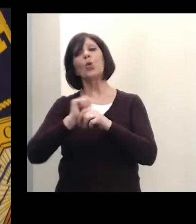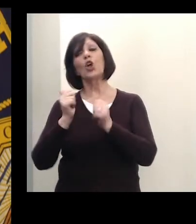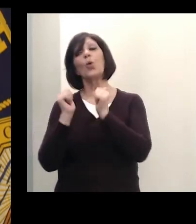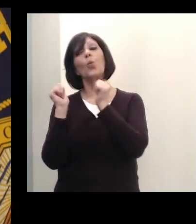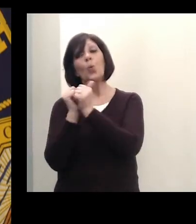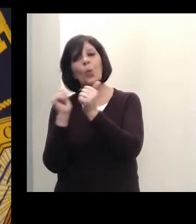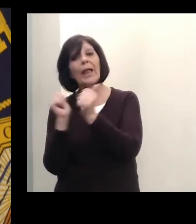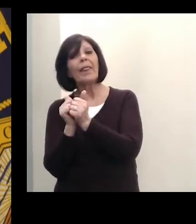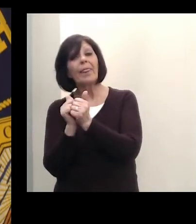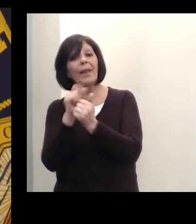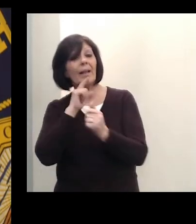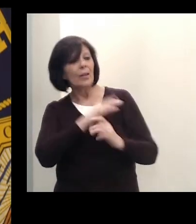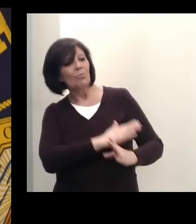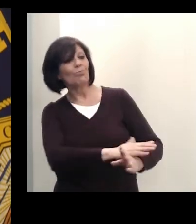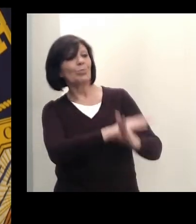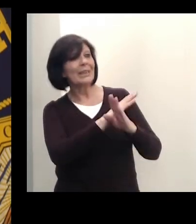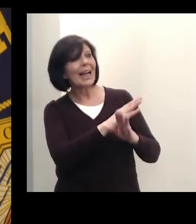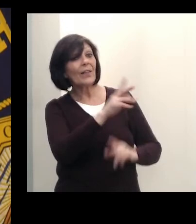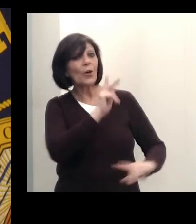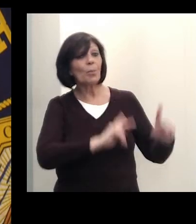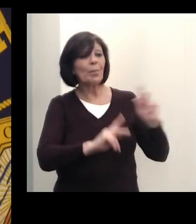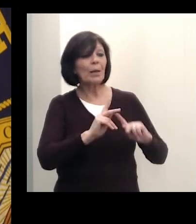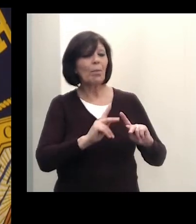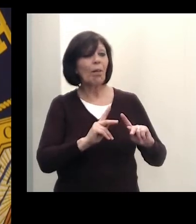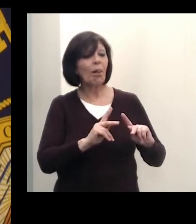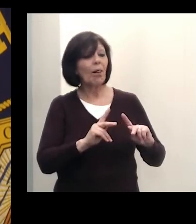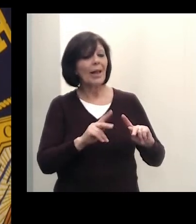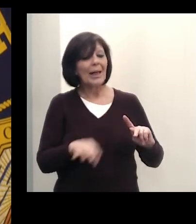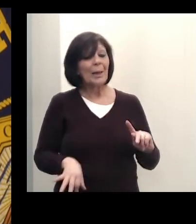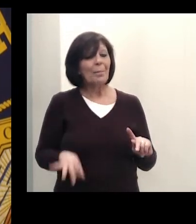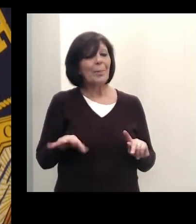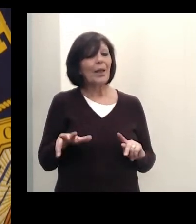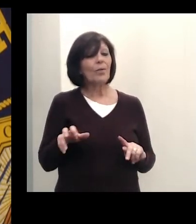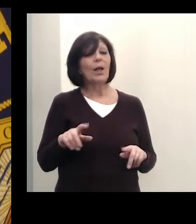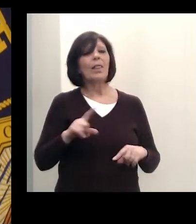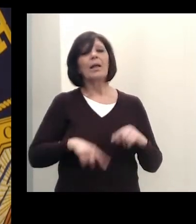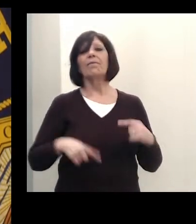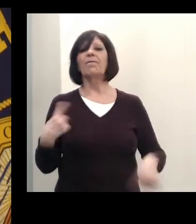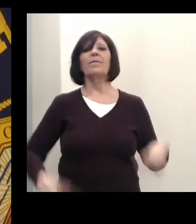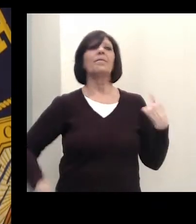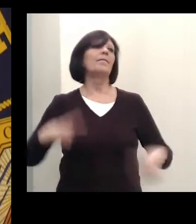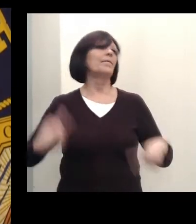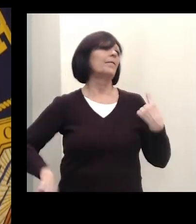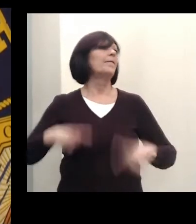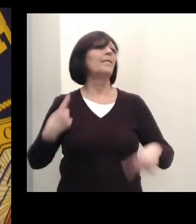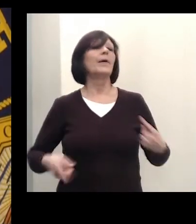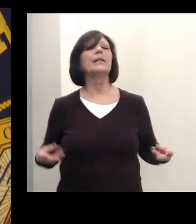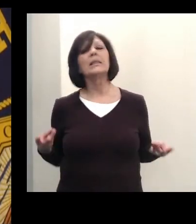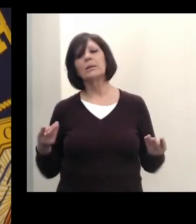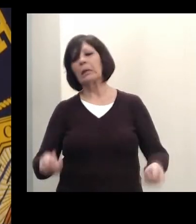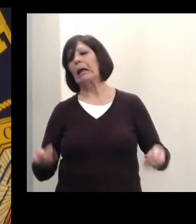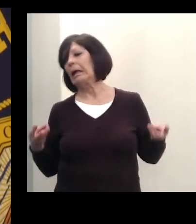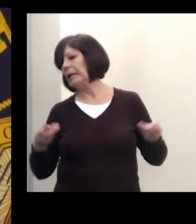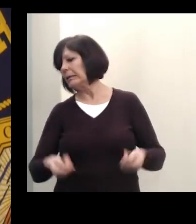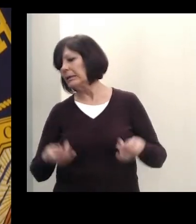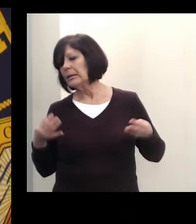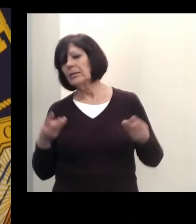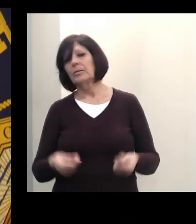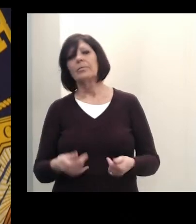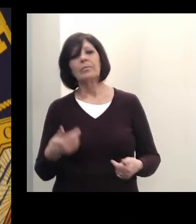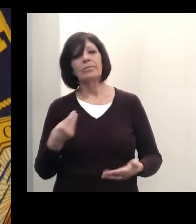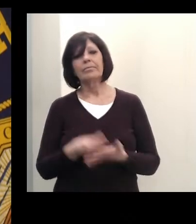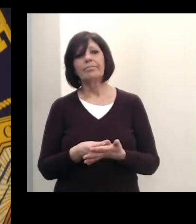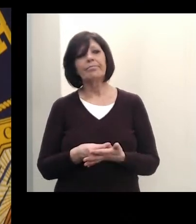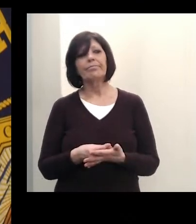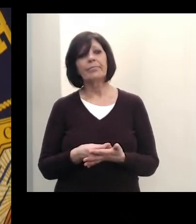their citizens and pay a very minuscule fine than fight over this and spend thousands of dollars and potentially have some of their members get sick and